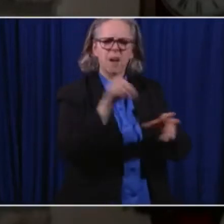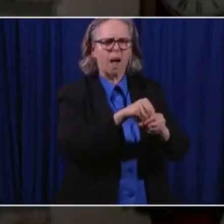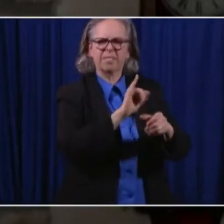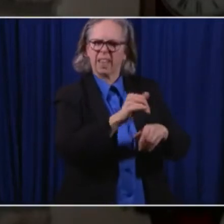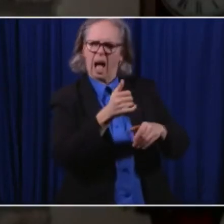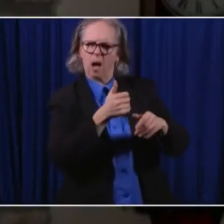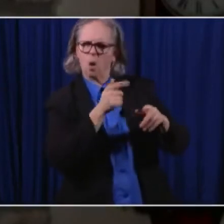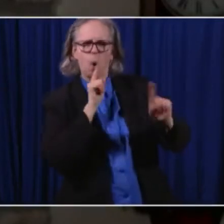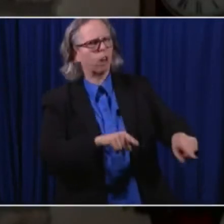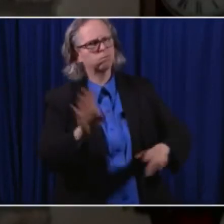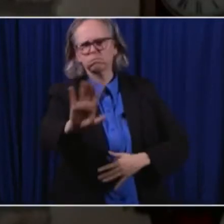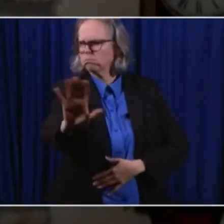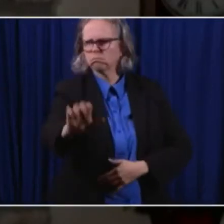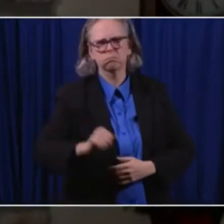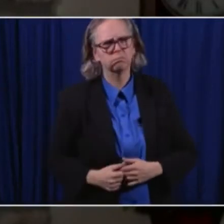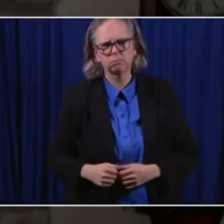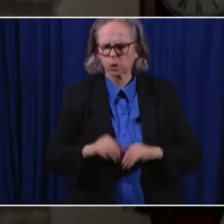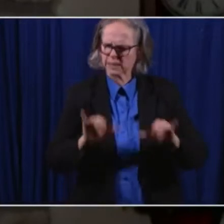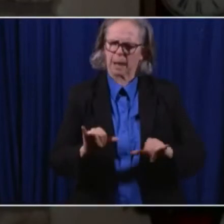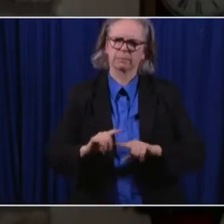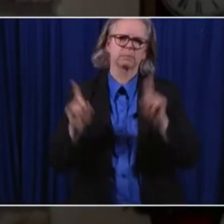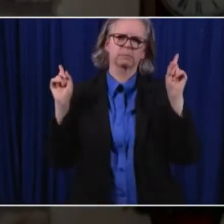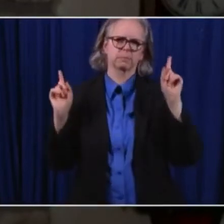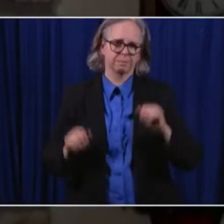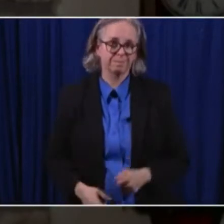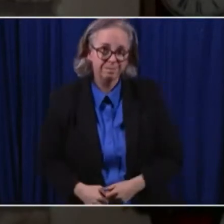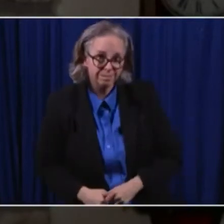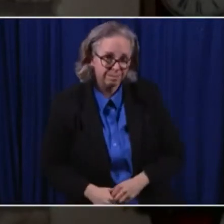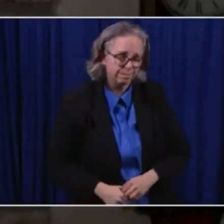Next question is from Jackie Borchert at the Cincinnati Enquirer.